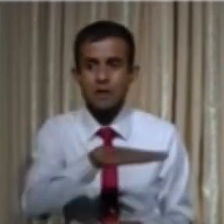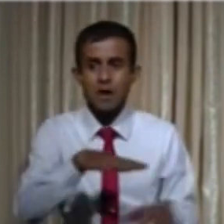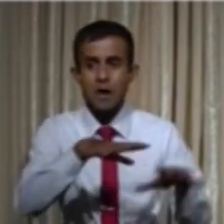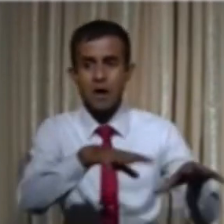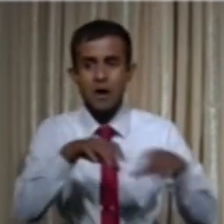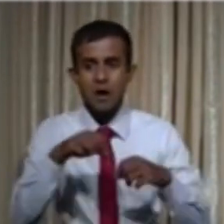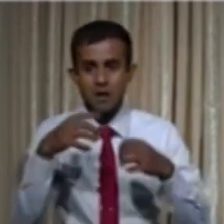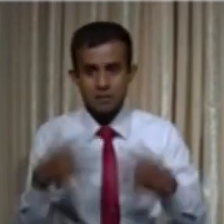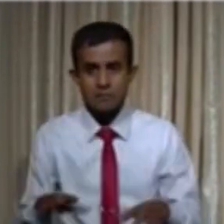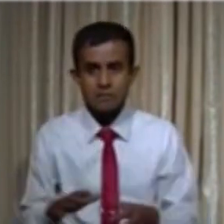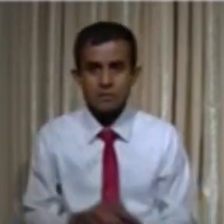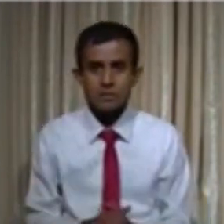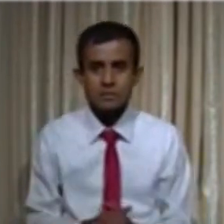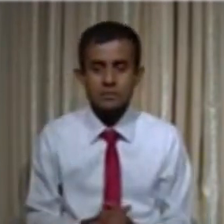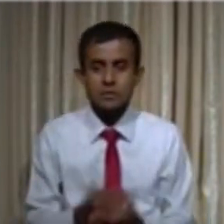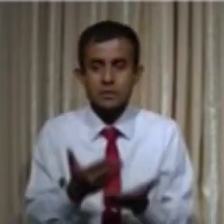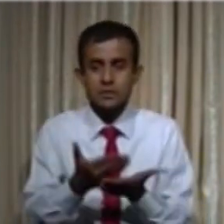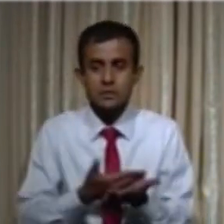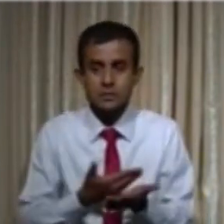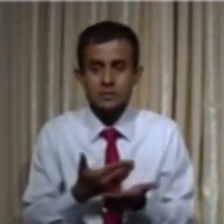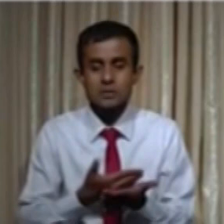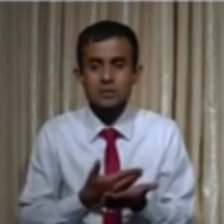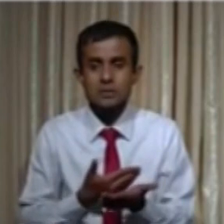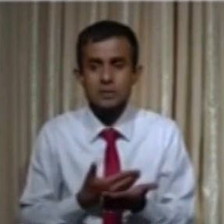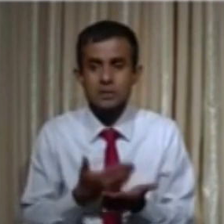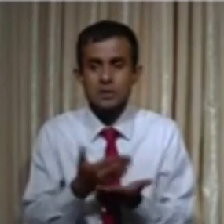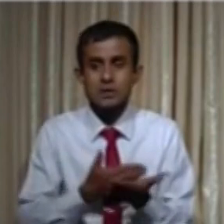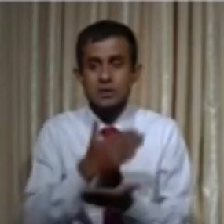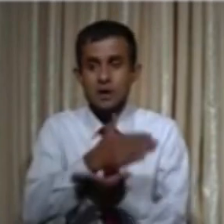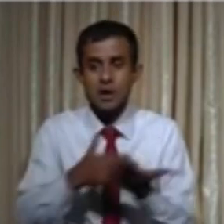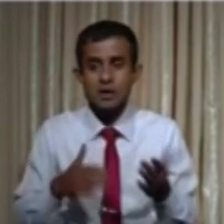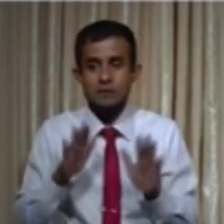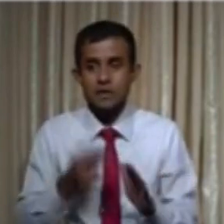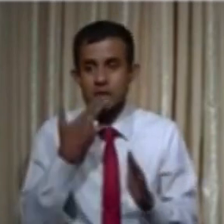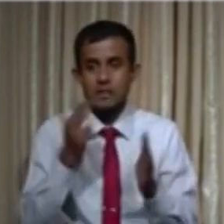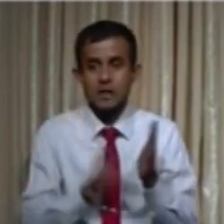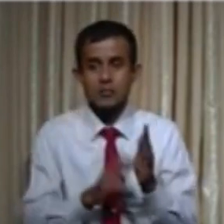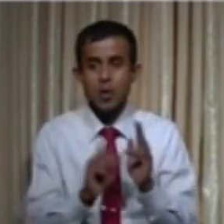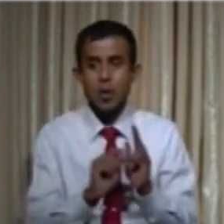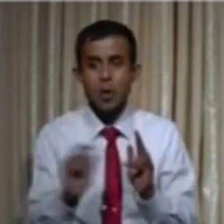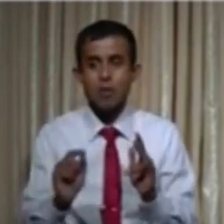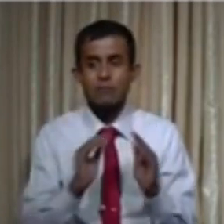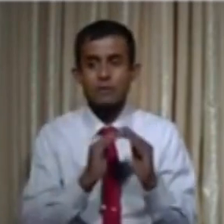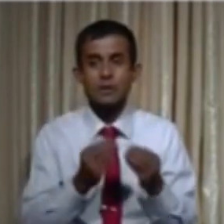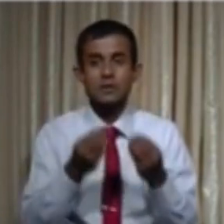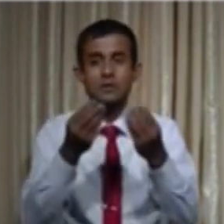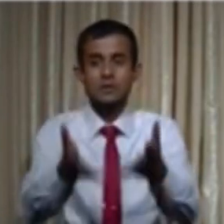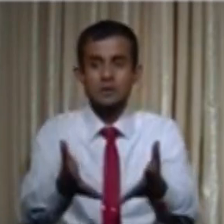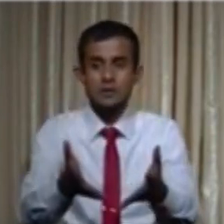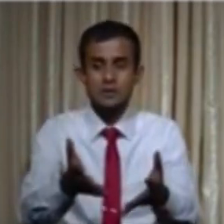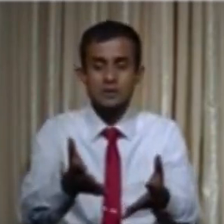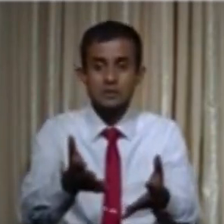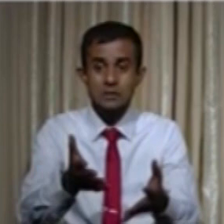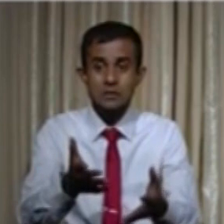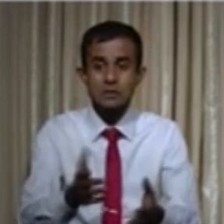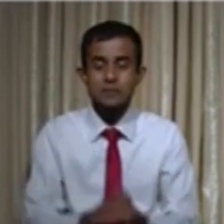to the post office. Now, that is a privately owned land that was gifted to the post office, and the post office requires